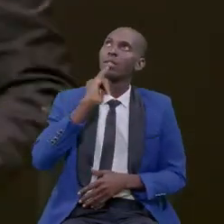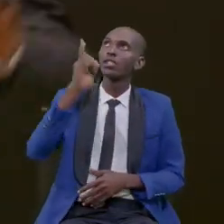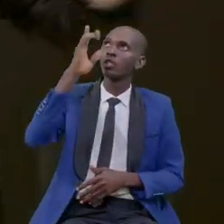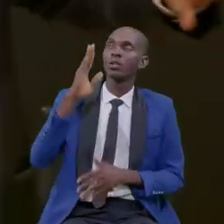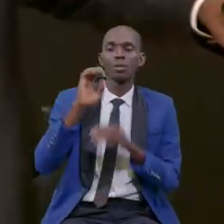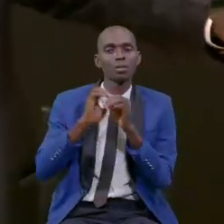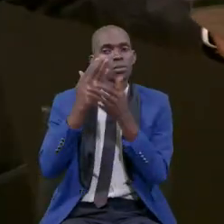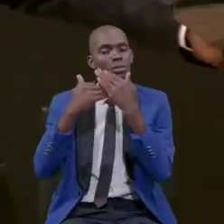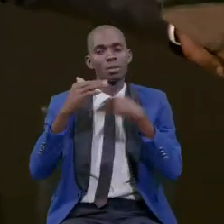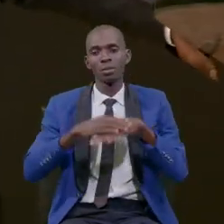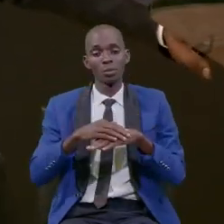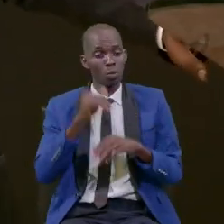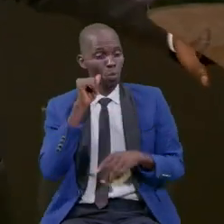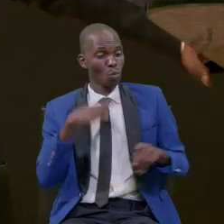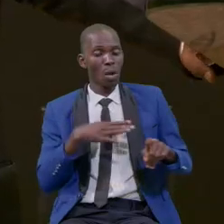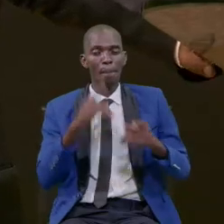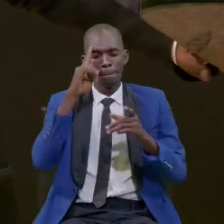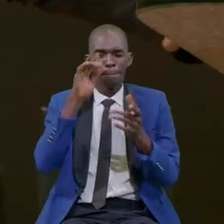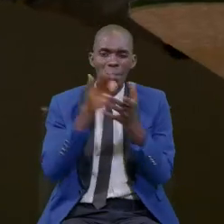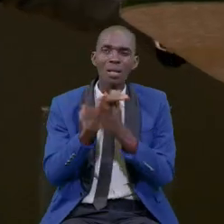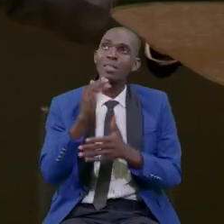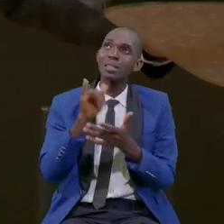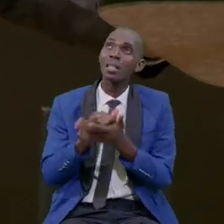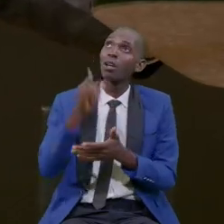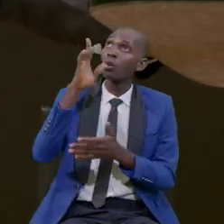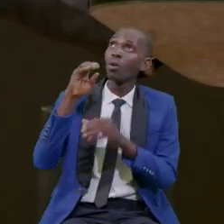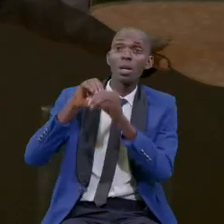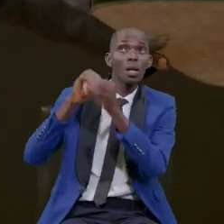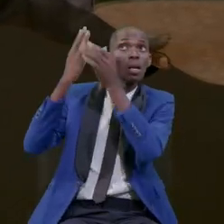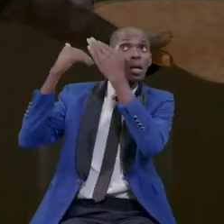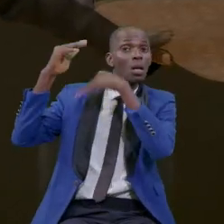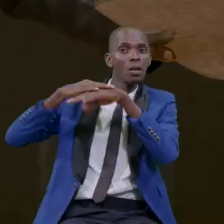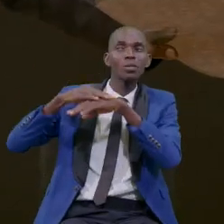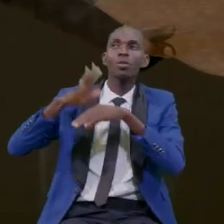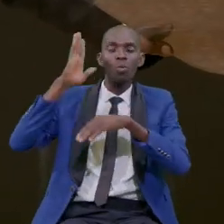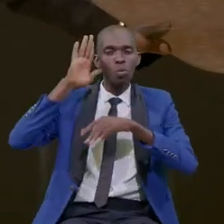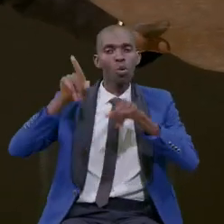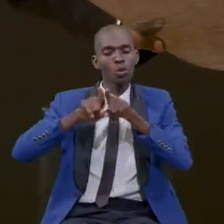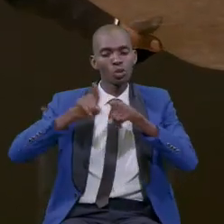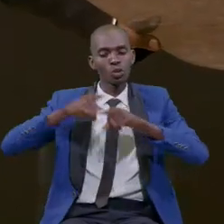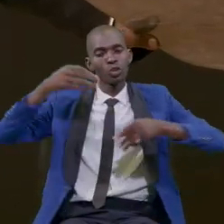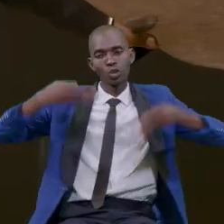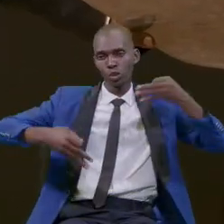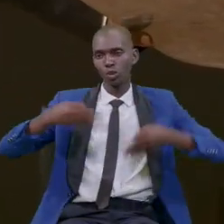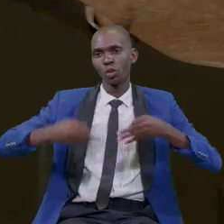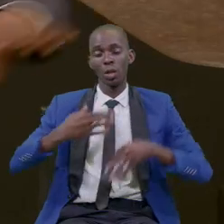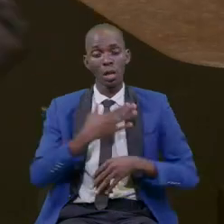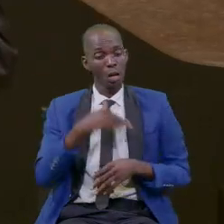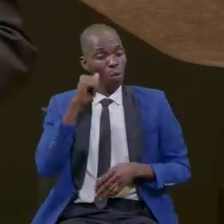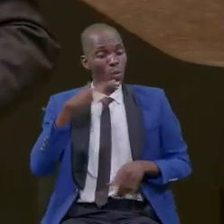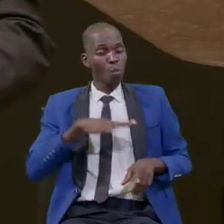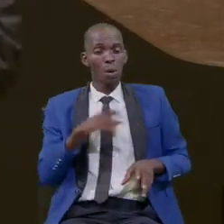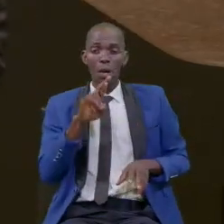believed that the God of heaven is also a God of judgment. And she wanted to escape